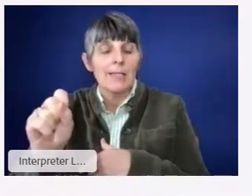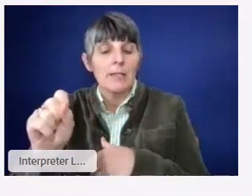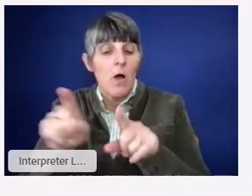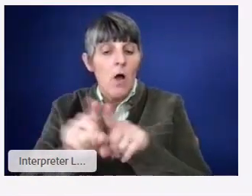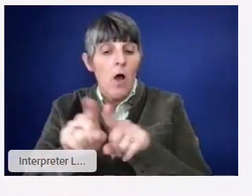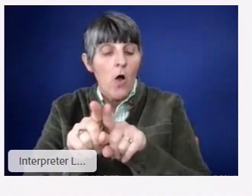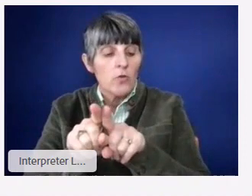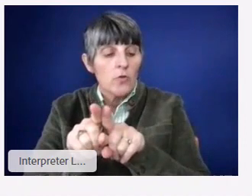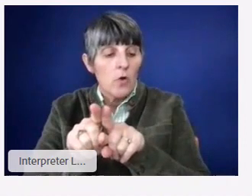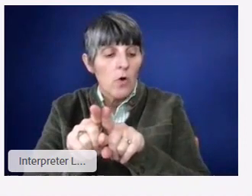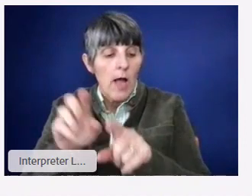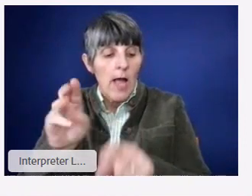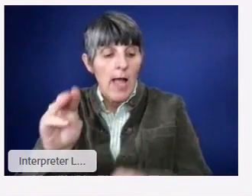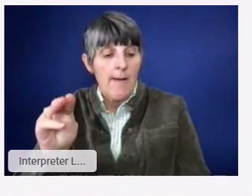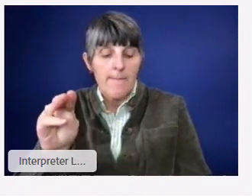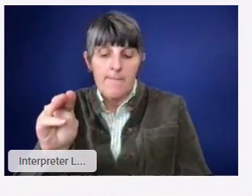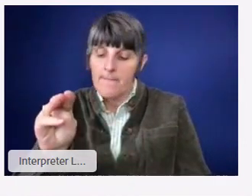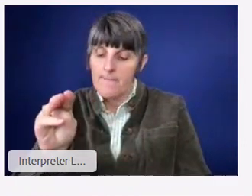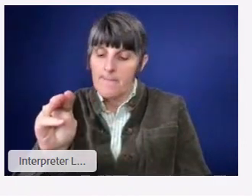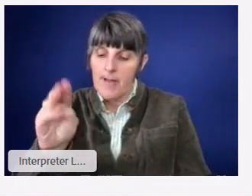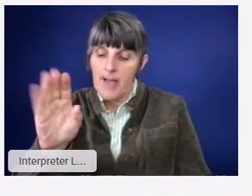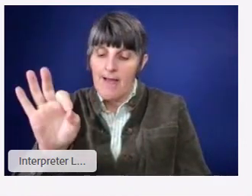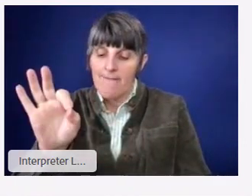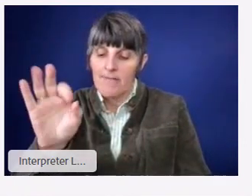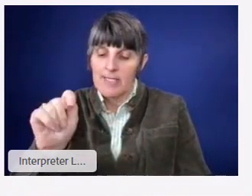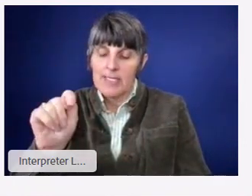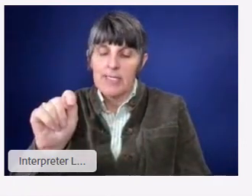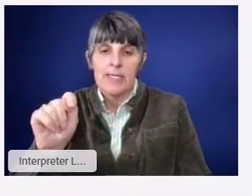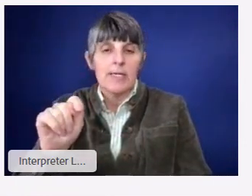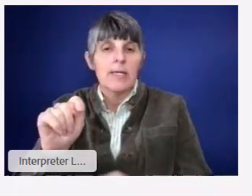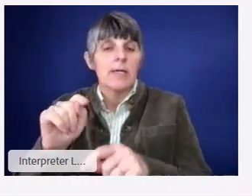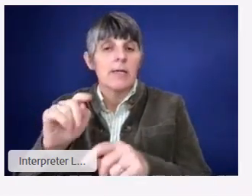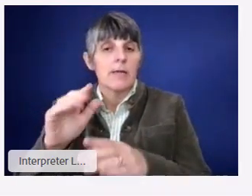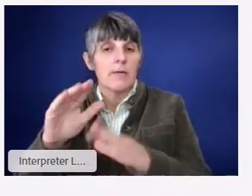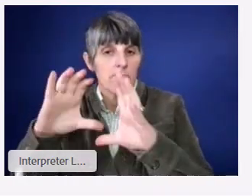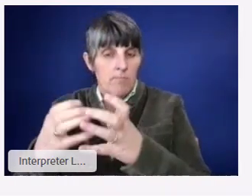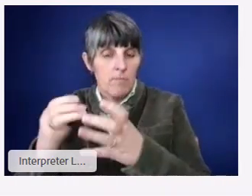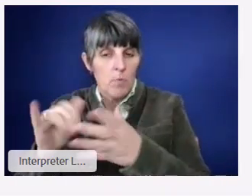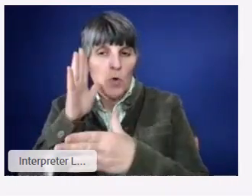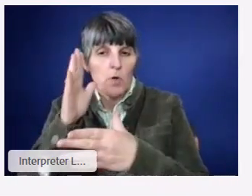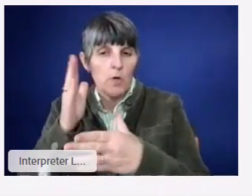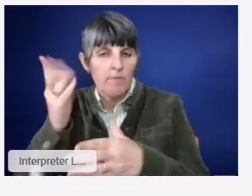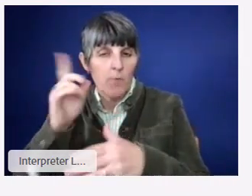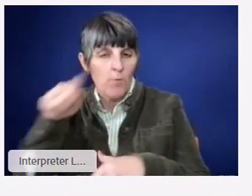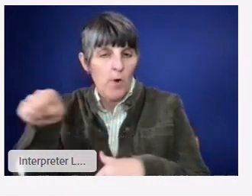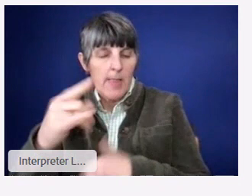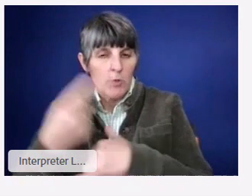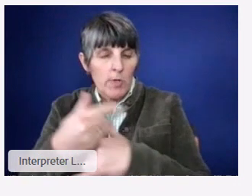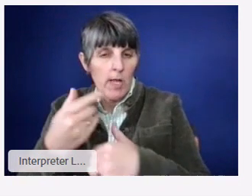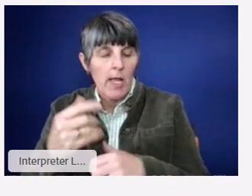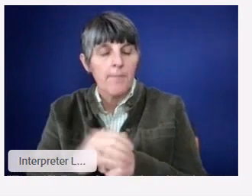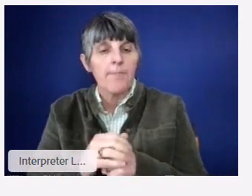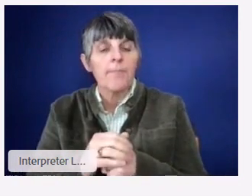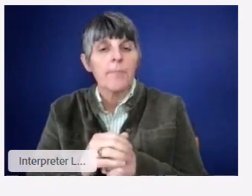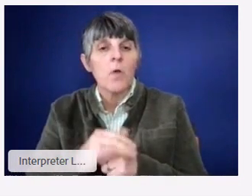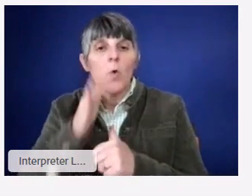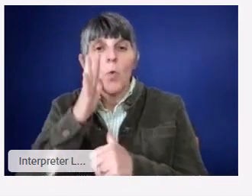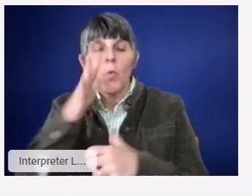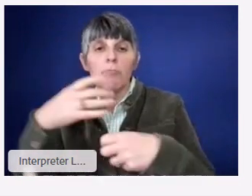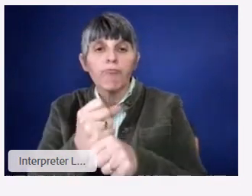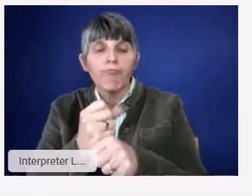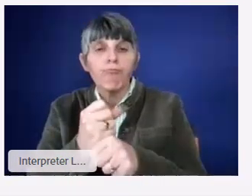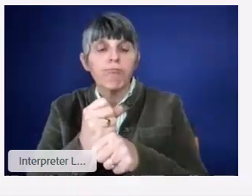the NFTA team site that is going to present today. So let me give you a brief overview of